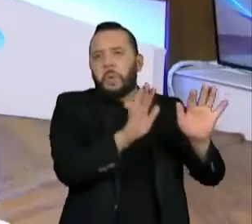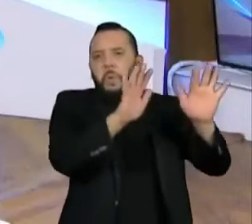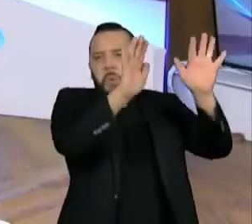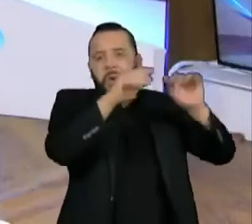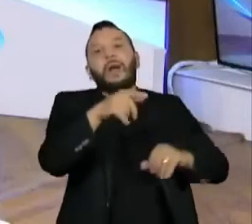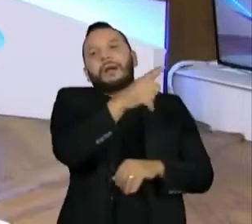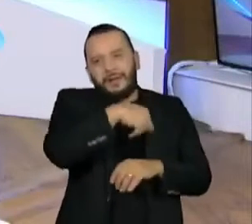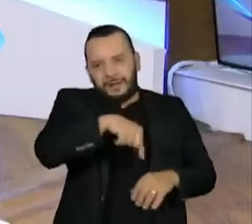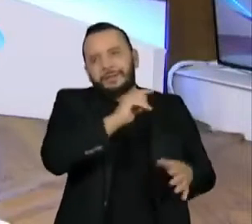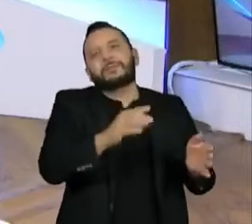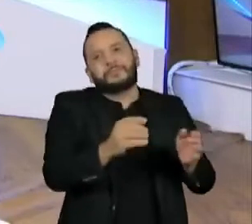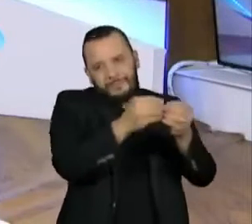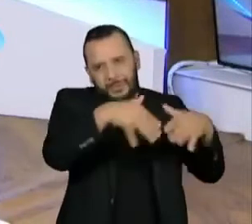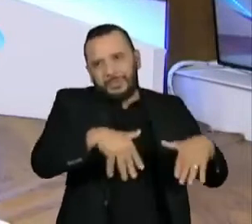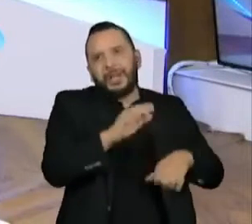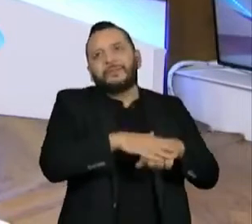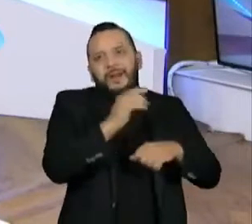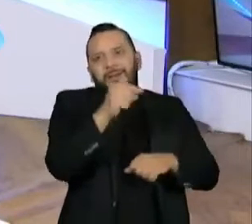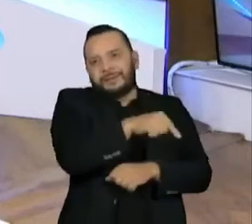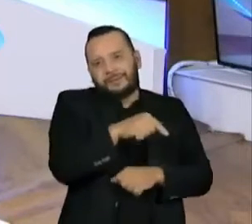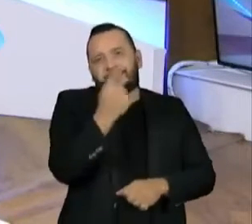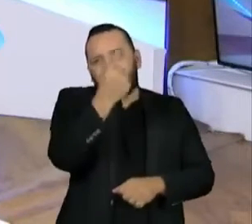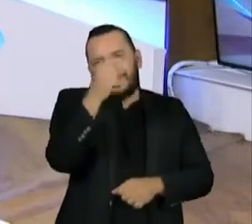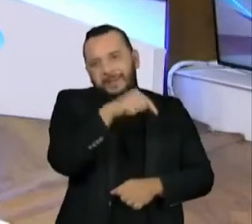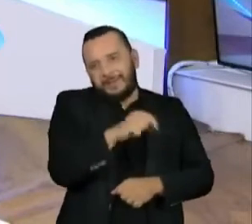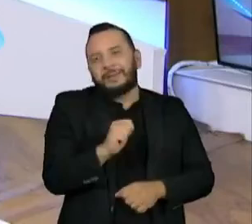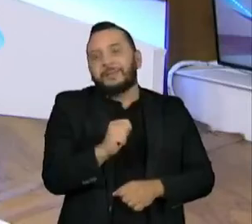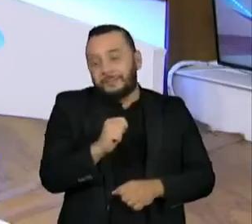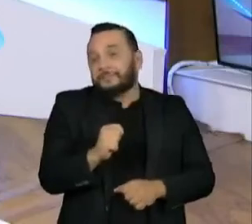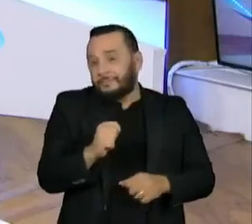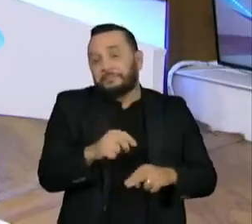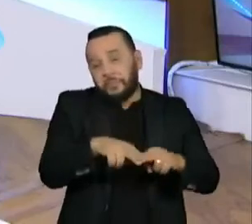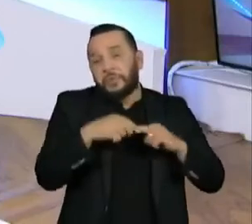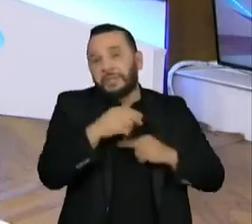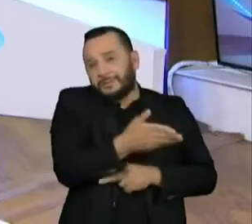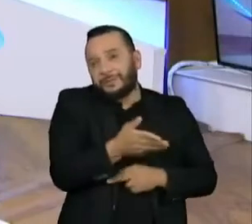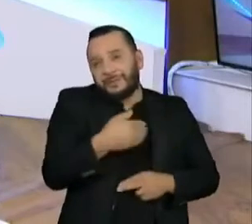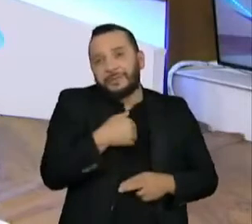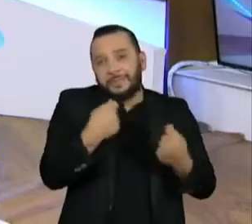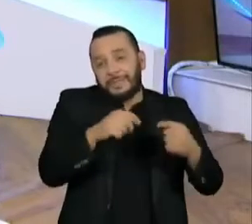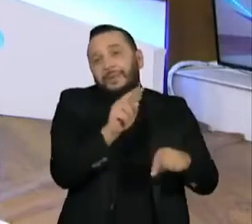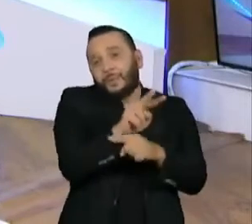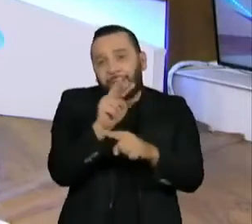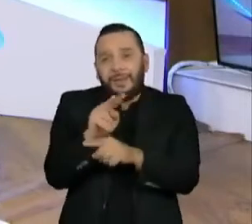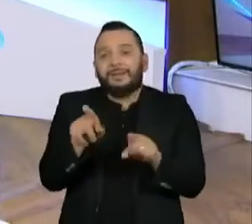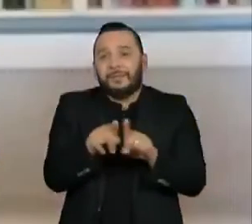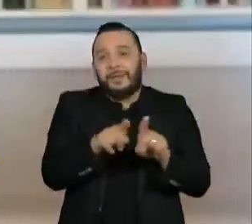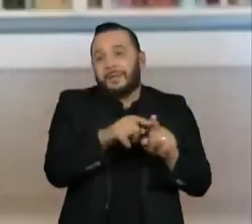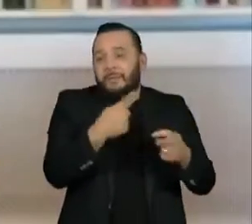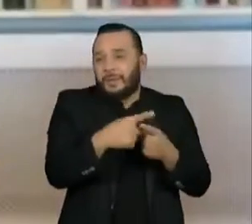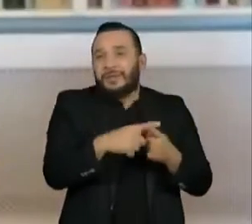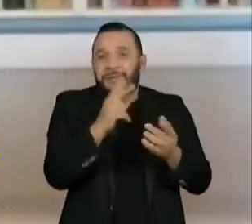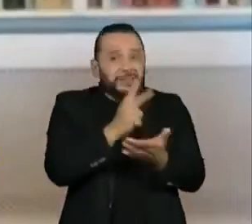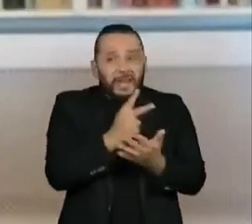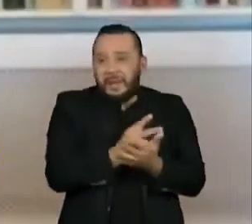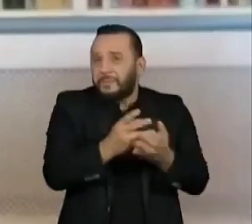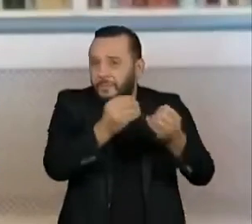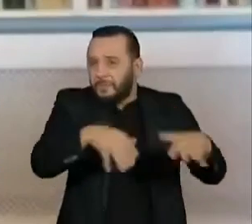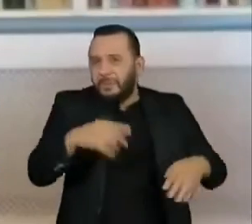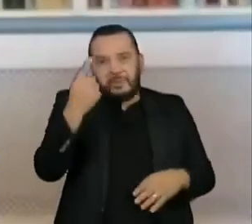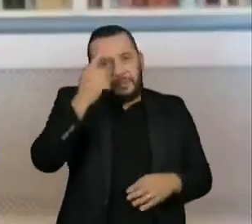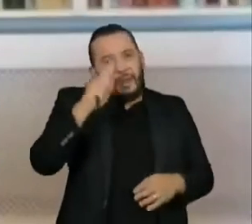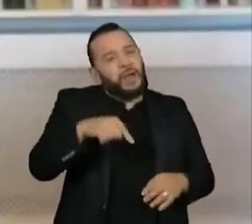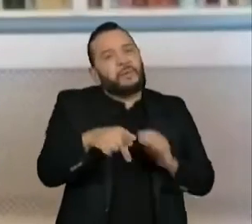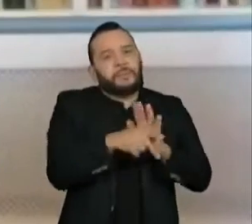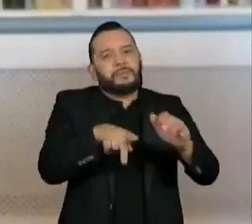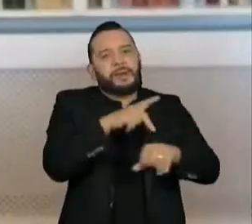first, that country's people. That's just the, it's a location unfairness as well. They're the parts of the world that are